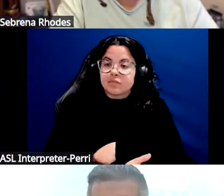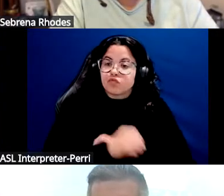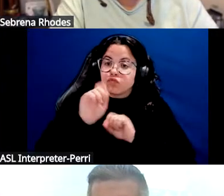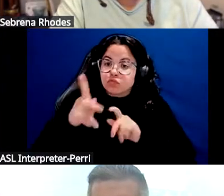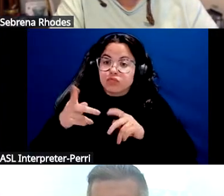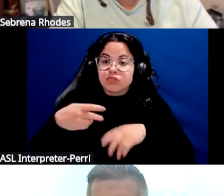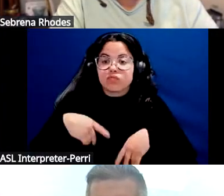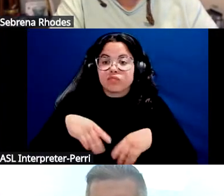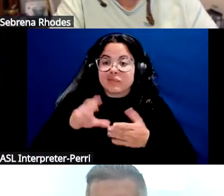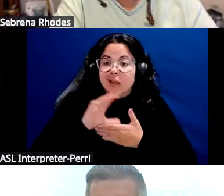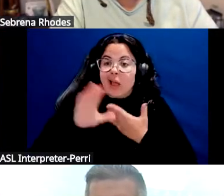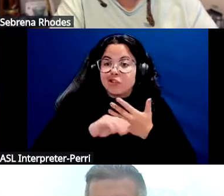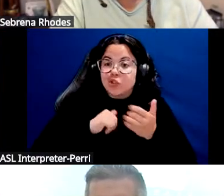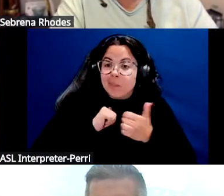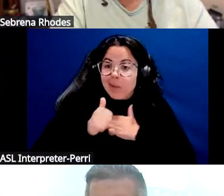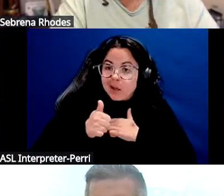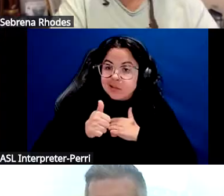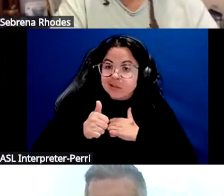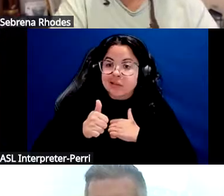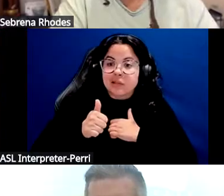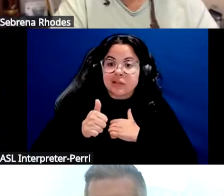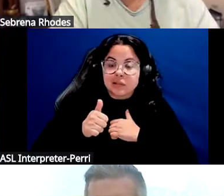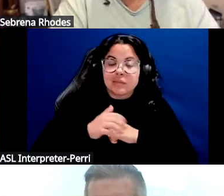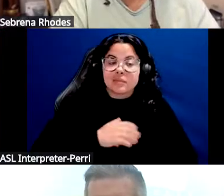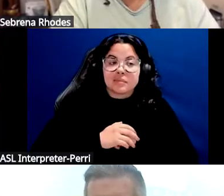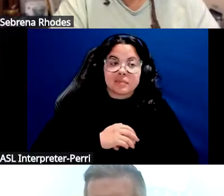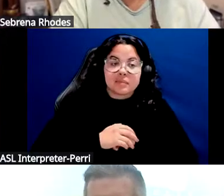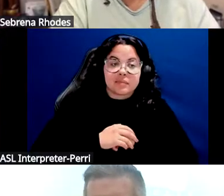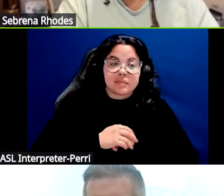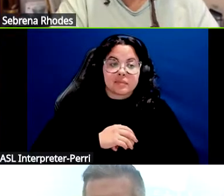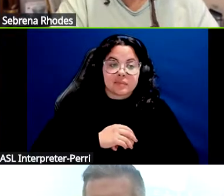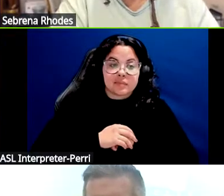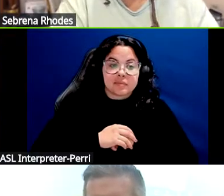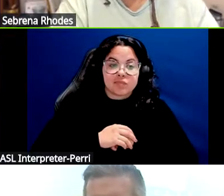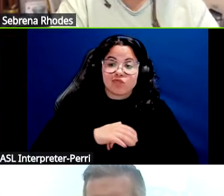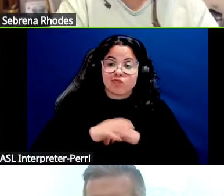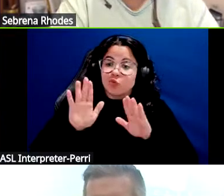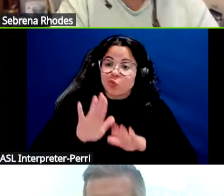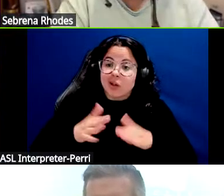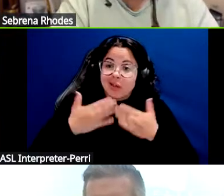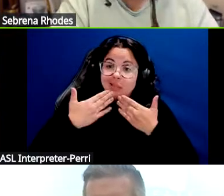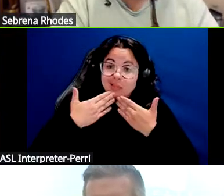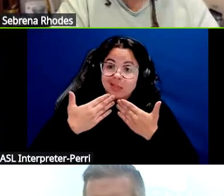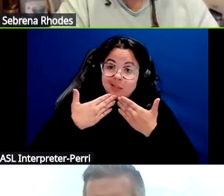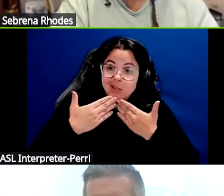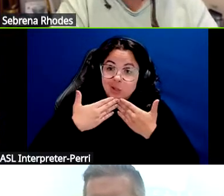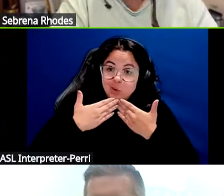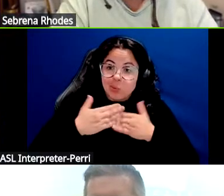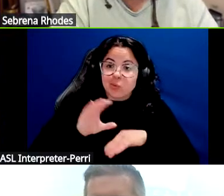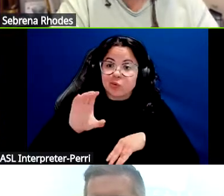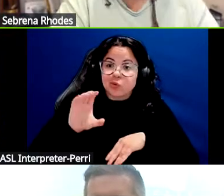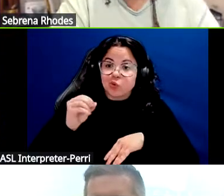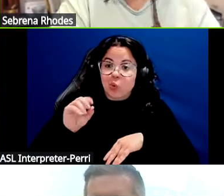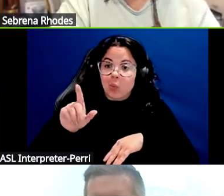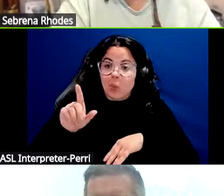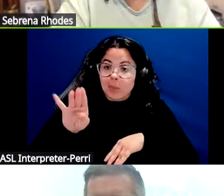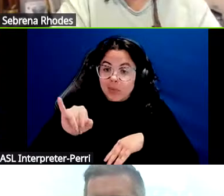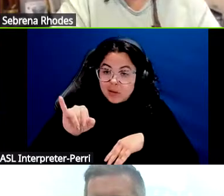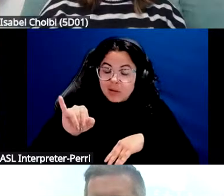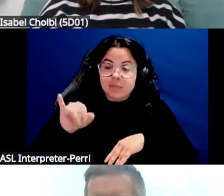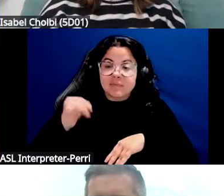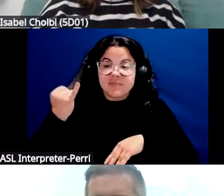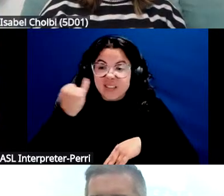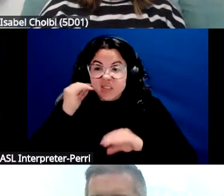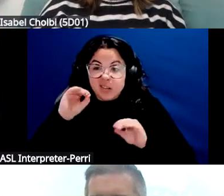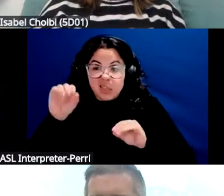consent calendar passes unanimous. Great, thank you, Commissioner Chobe. And if there's